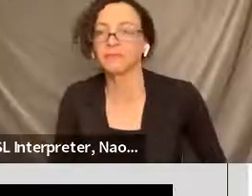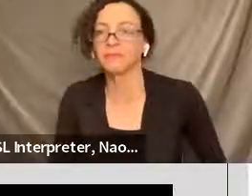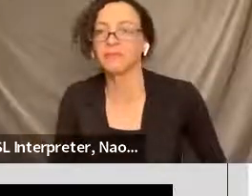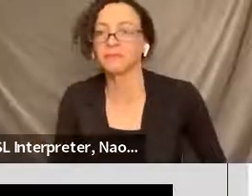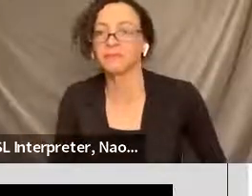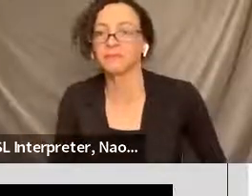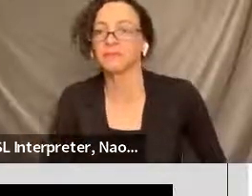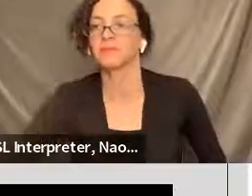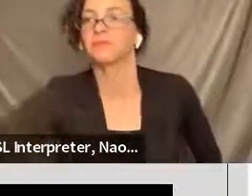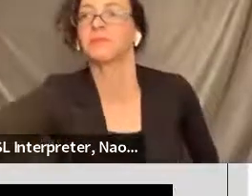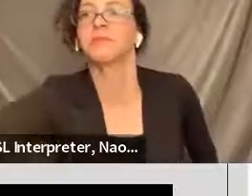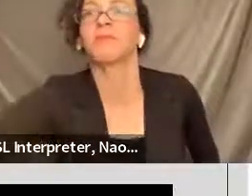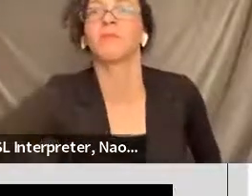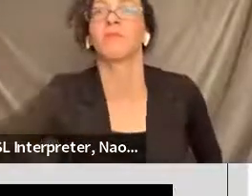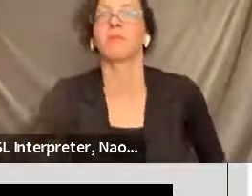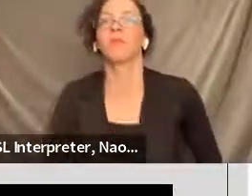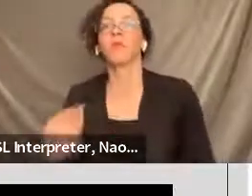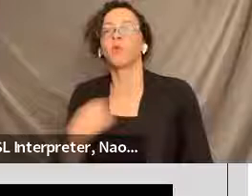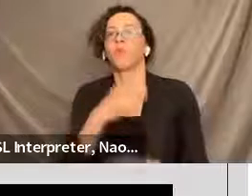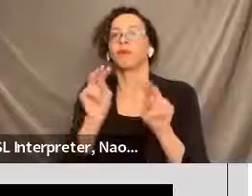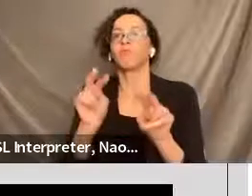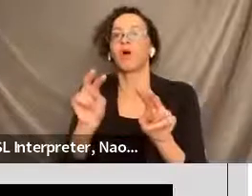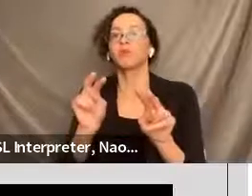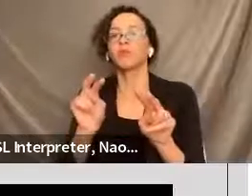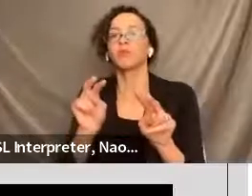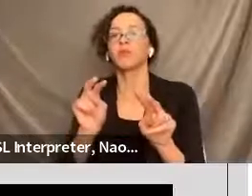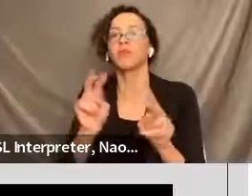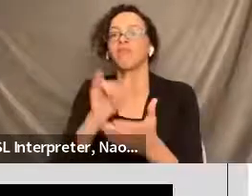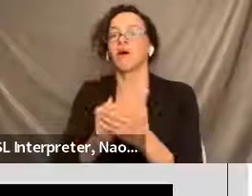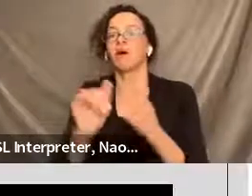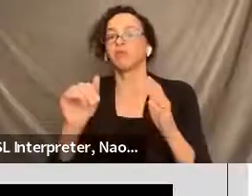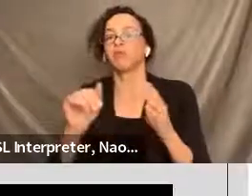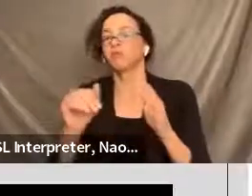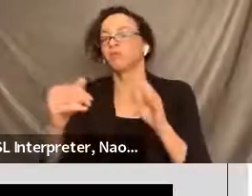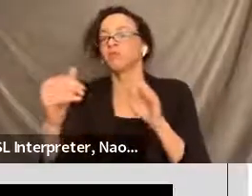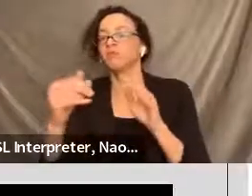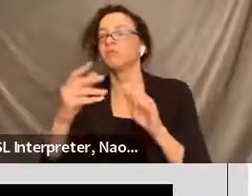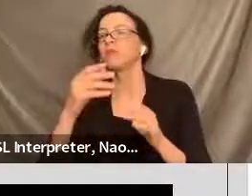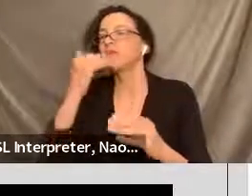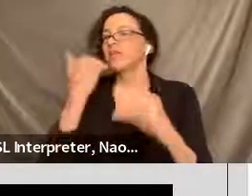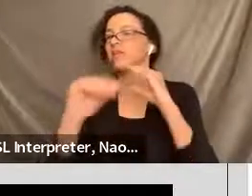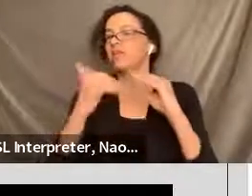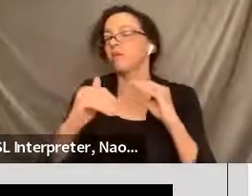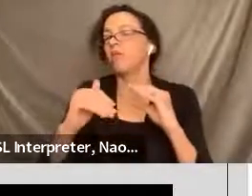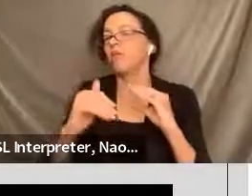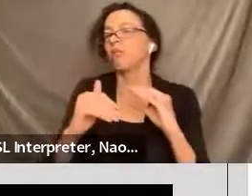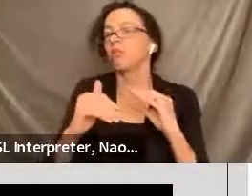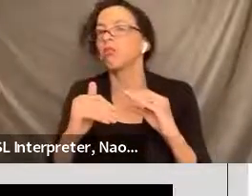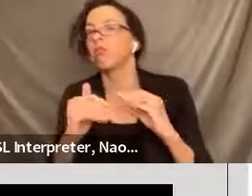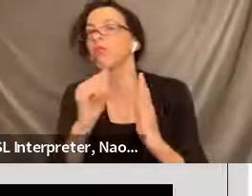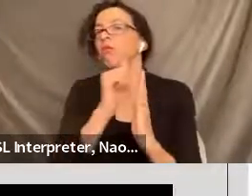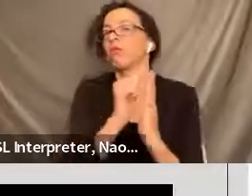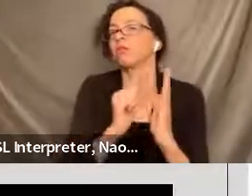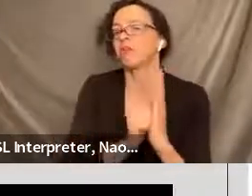ems.redesign@acgov.org. We are monitoring that inbox. So if you have any ideas, we will bring